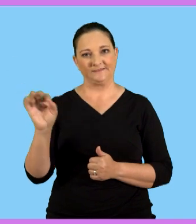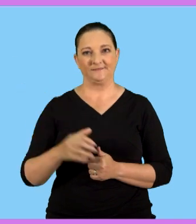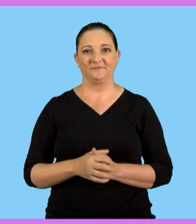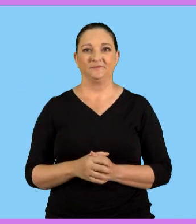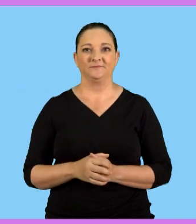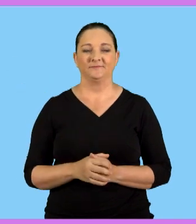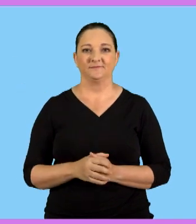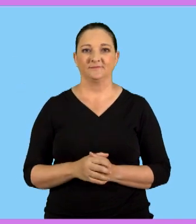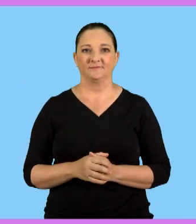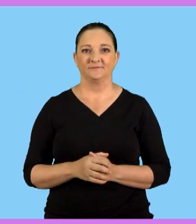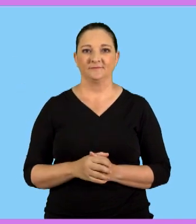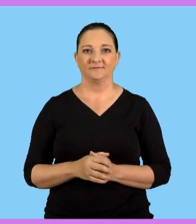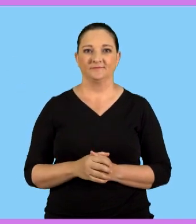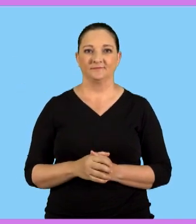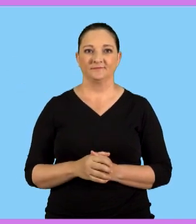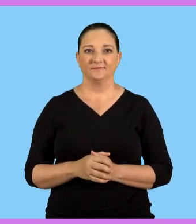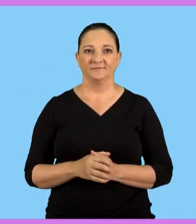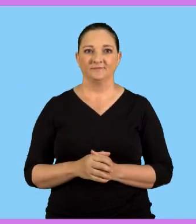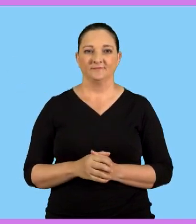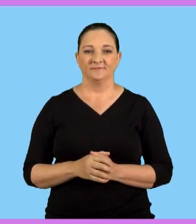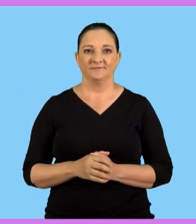71.43%. There we go.